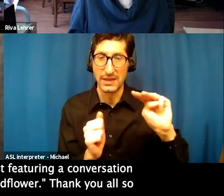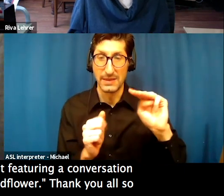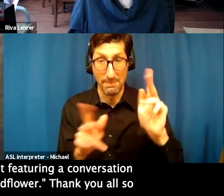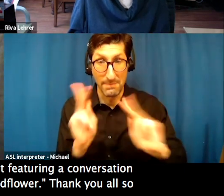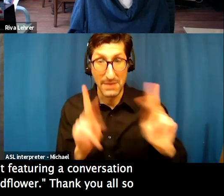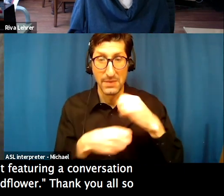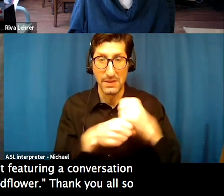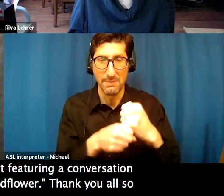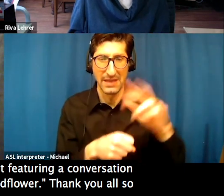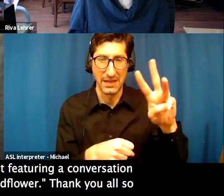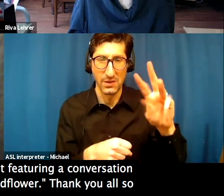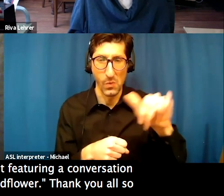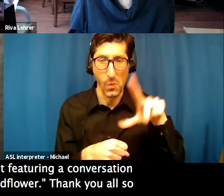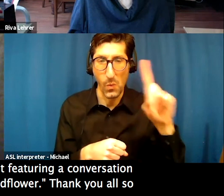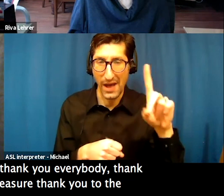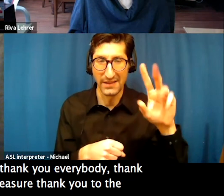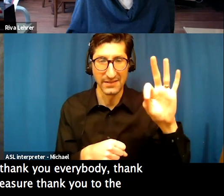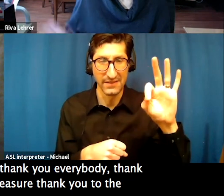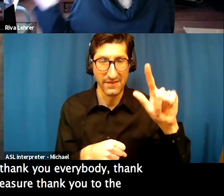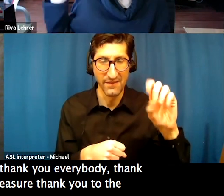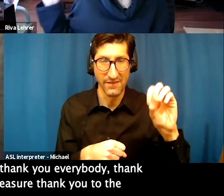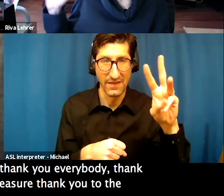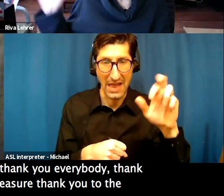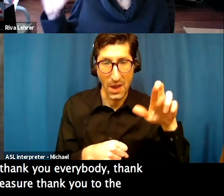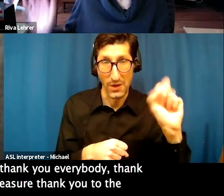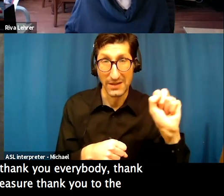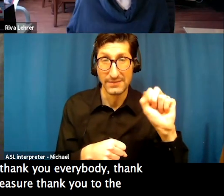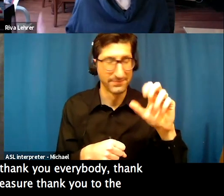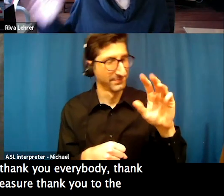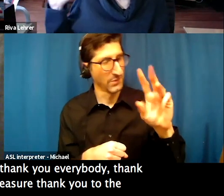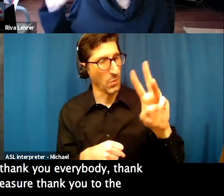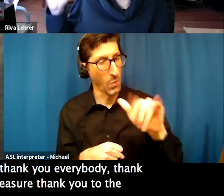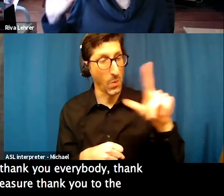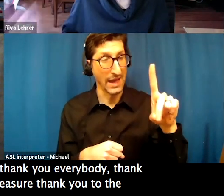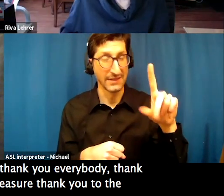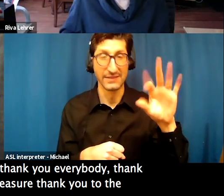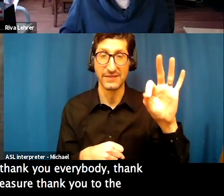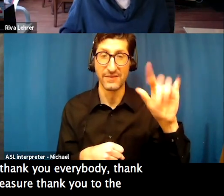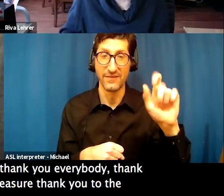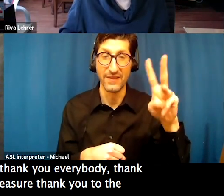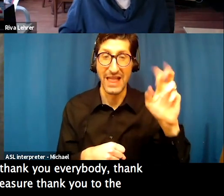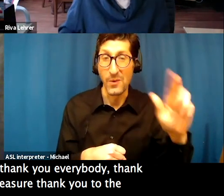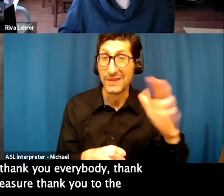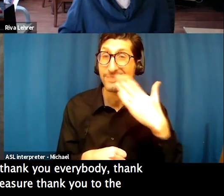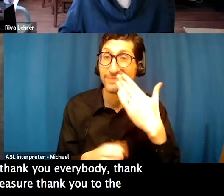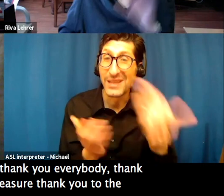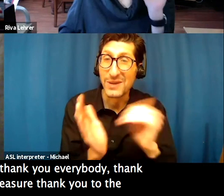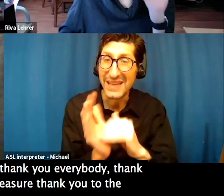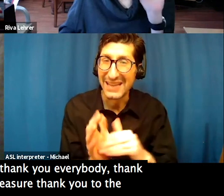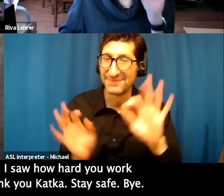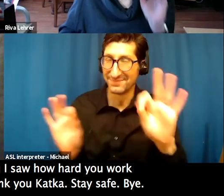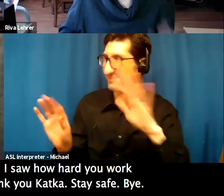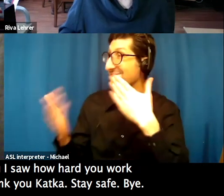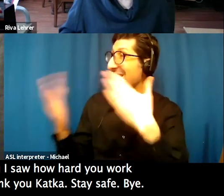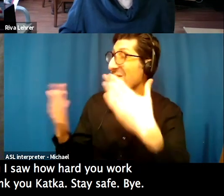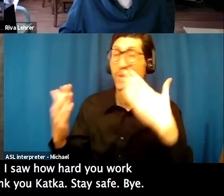wildflower. Thank you all so much again. Thank you. Thank you everybody. Thank you for having me. Pleasure. Thank